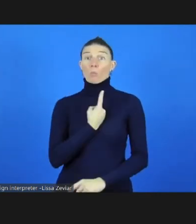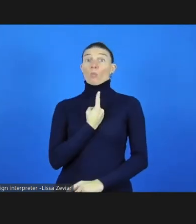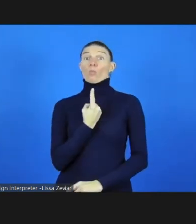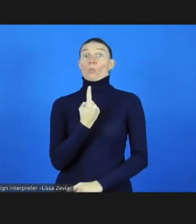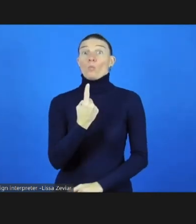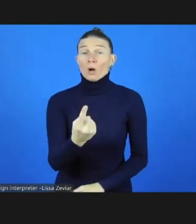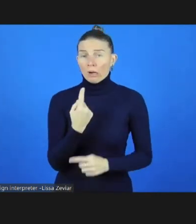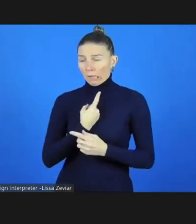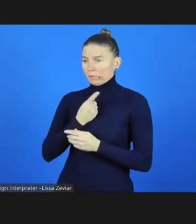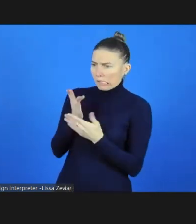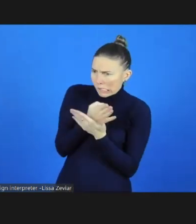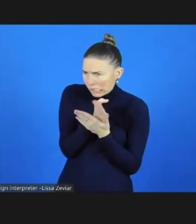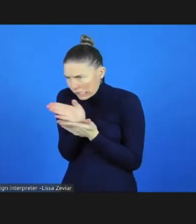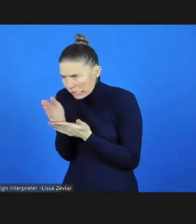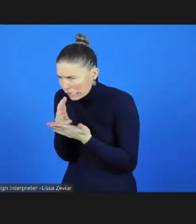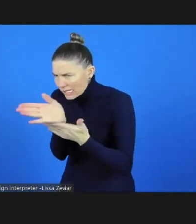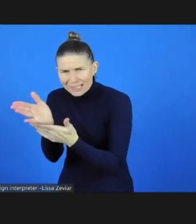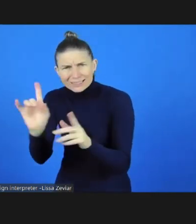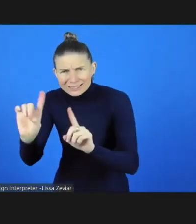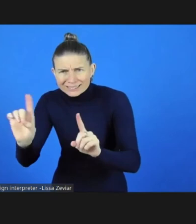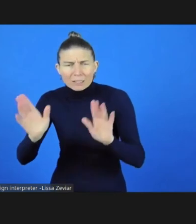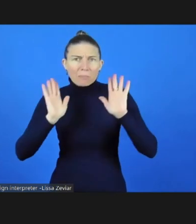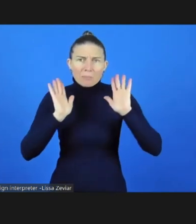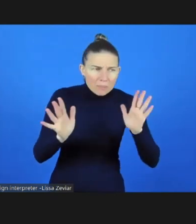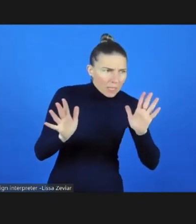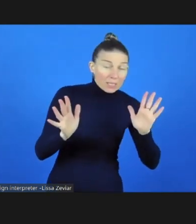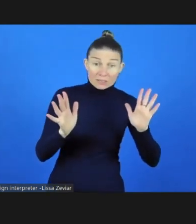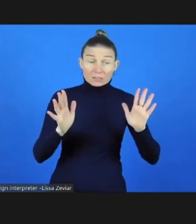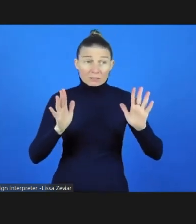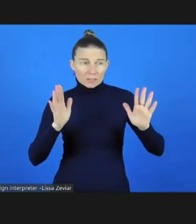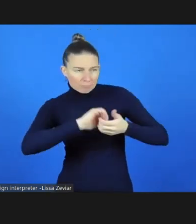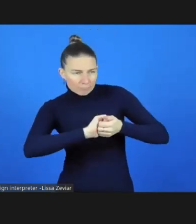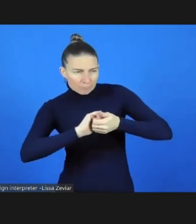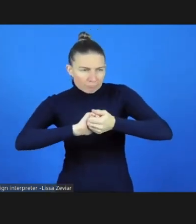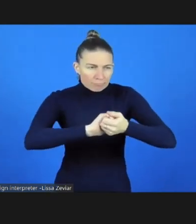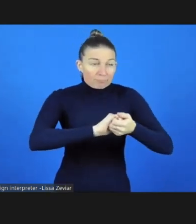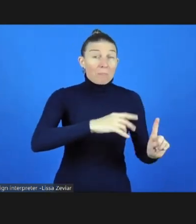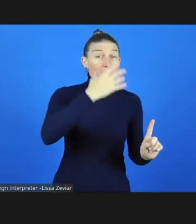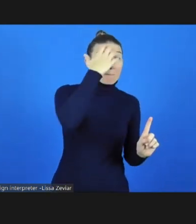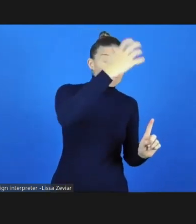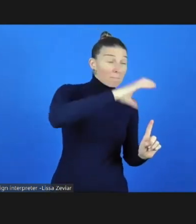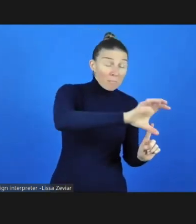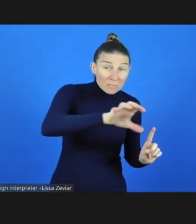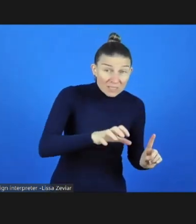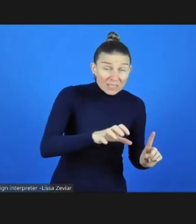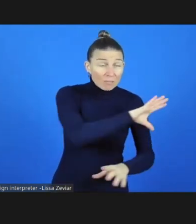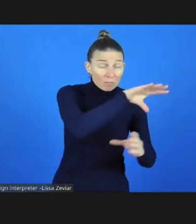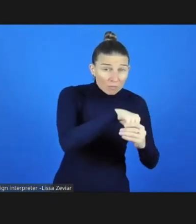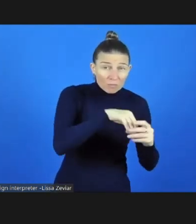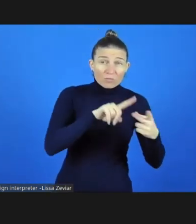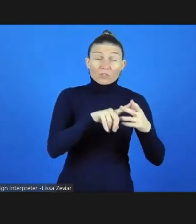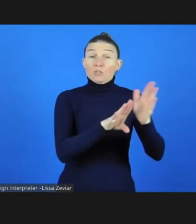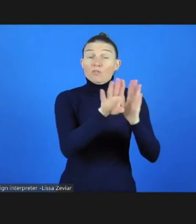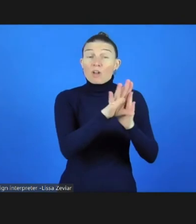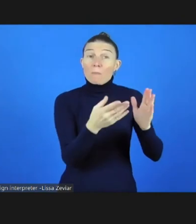in order for it to succeed, we need to ensure that we're including member states, development partners, the